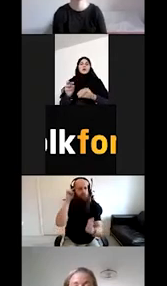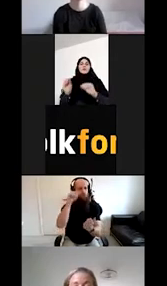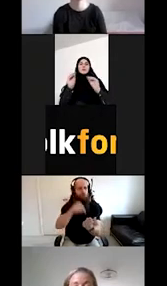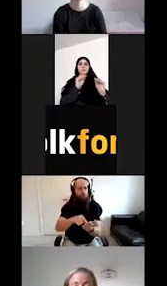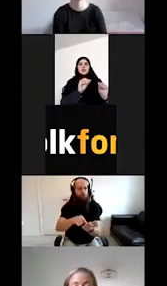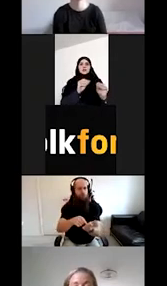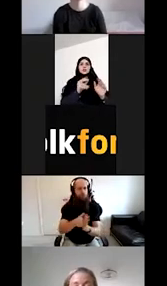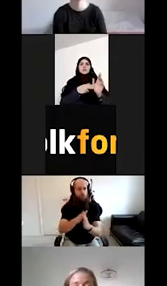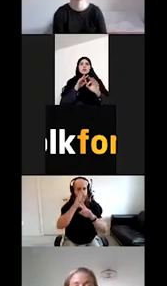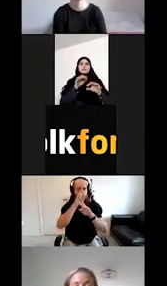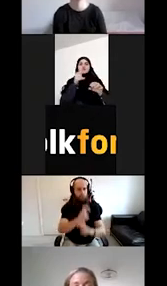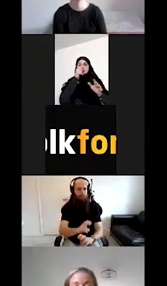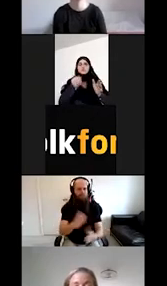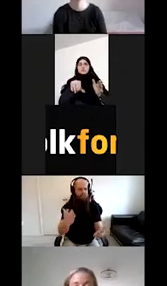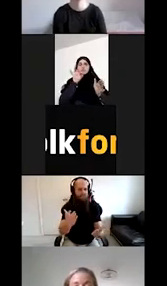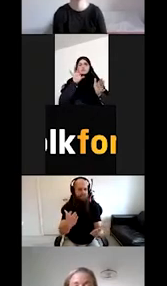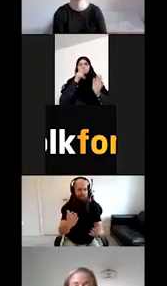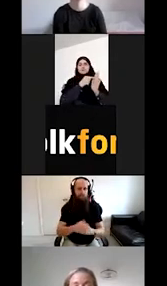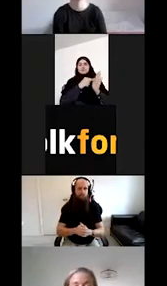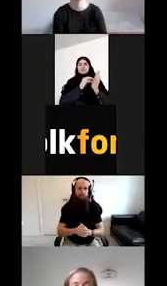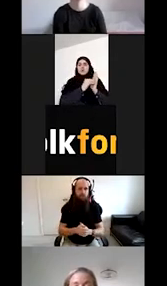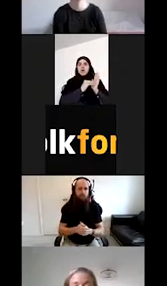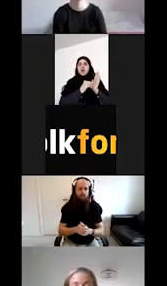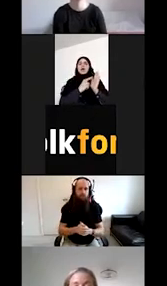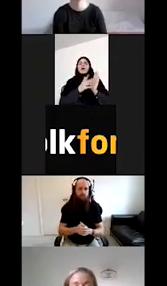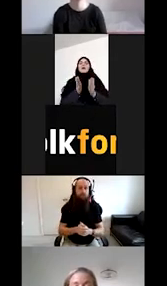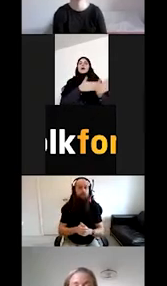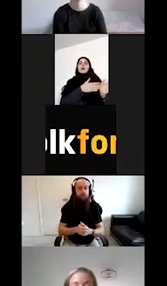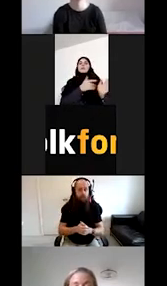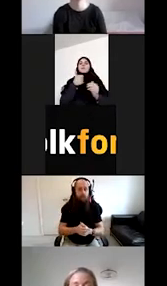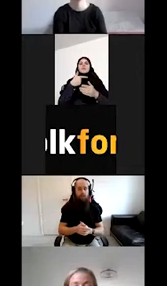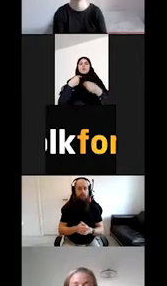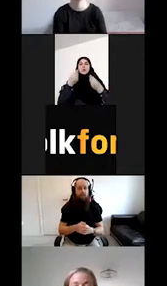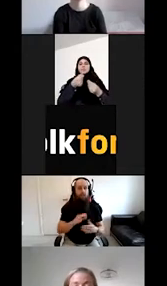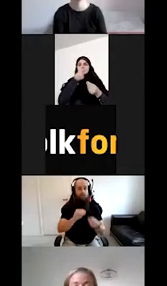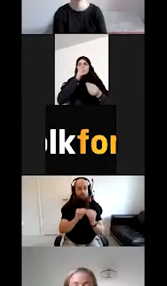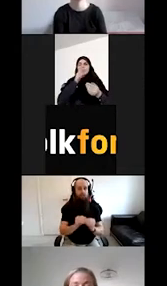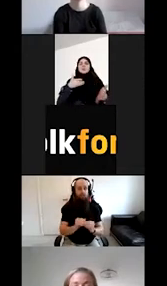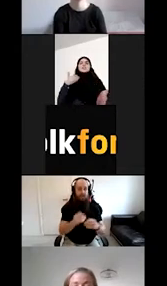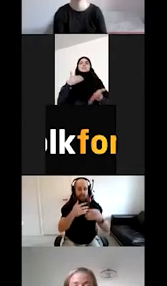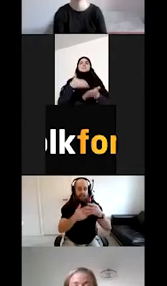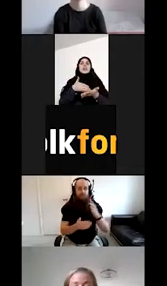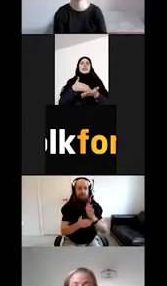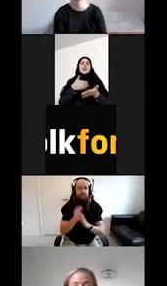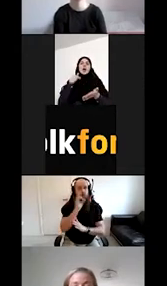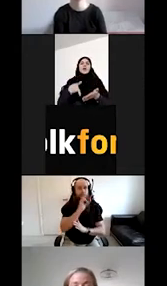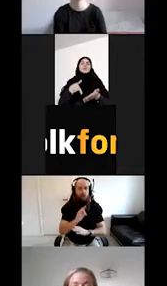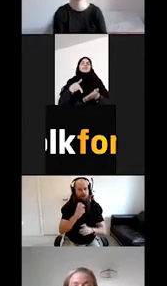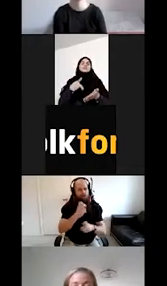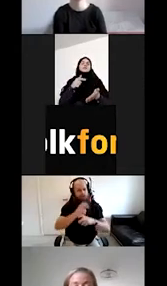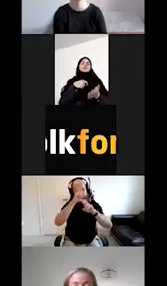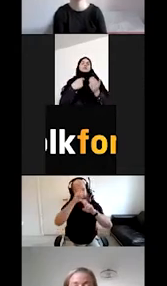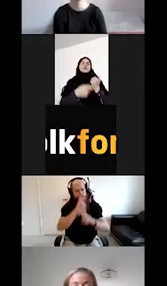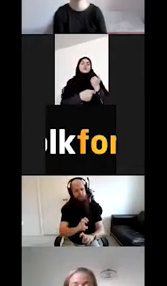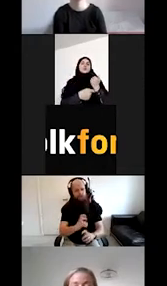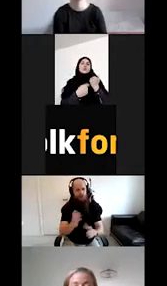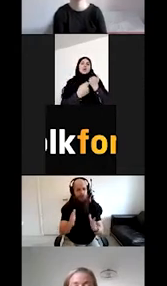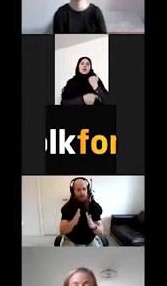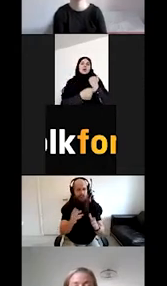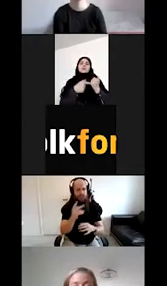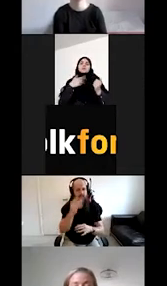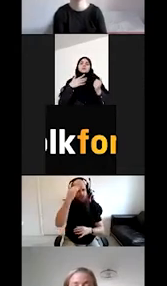was. Basically, through a list of questions, we tried to assess and analyze the capacities, policies, and